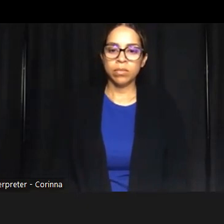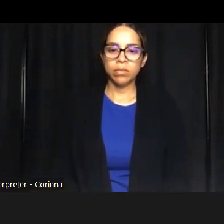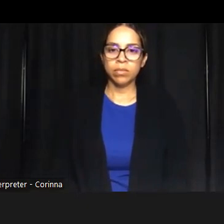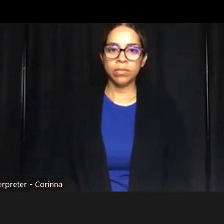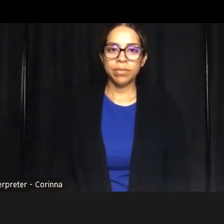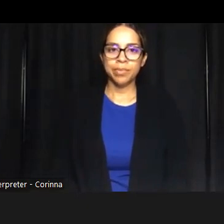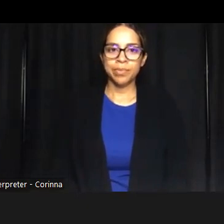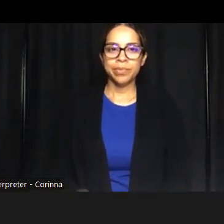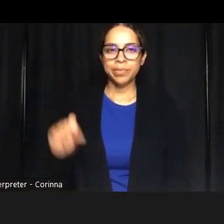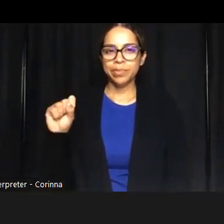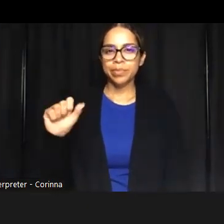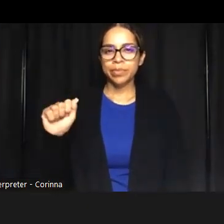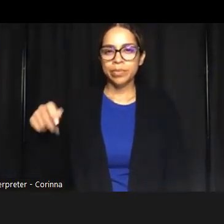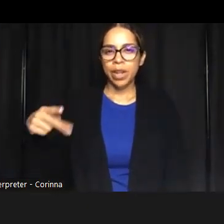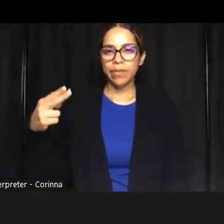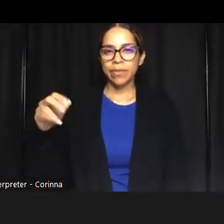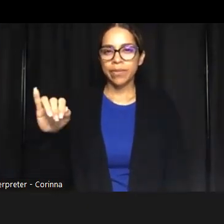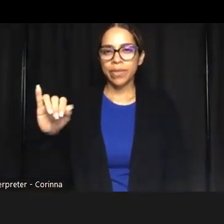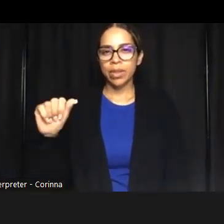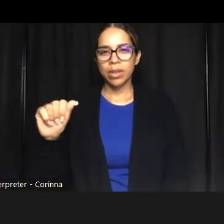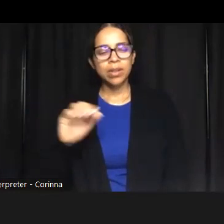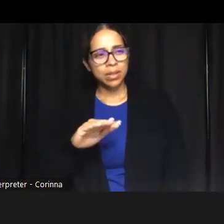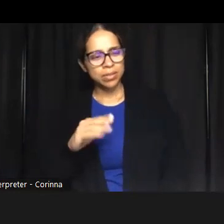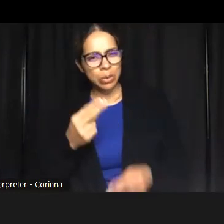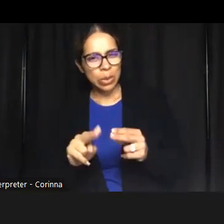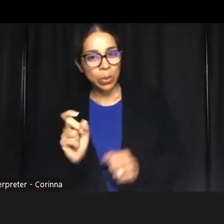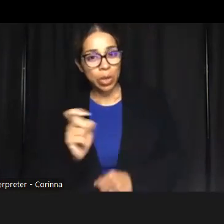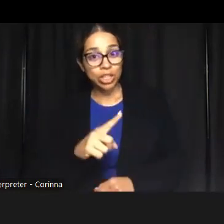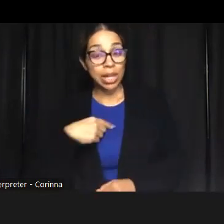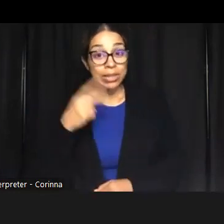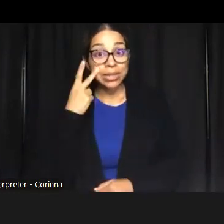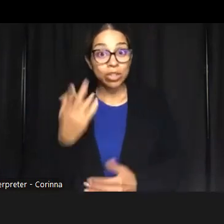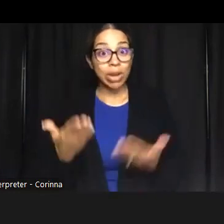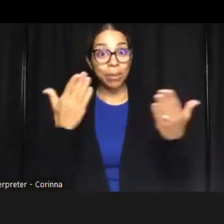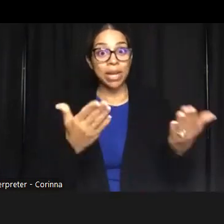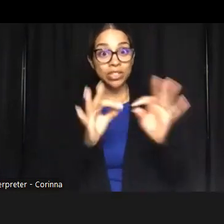Dana, quick question. I Yes. have the recommendation form pulled up, but it's not,